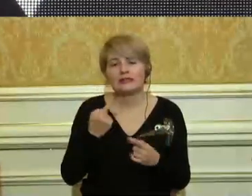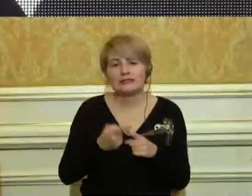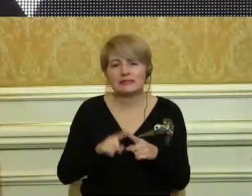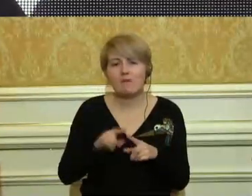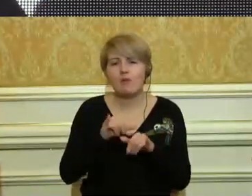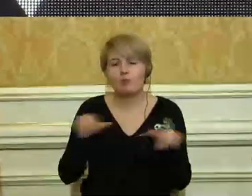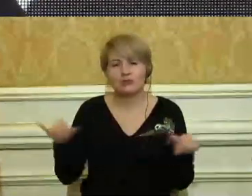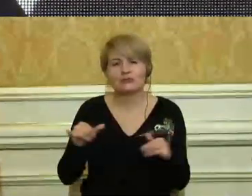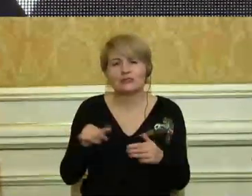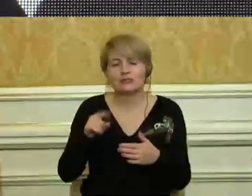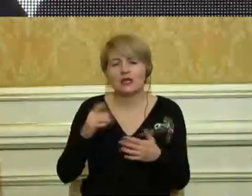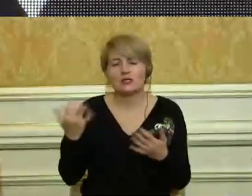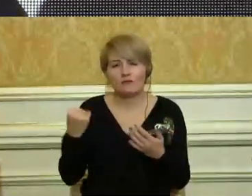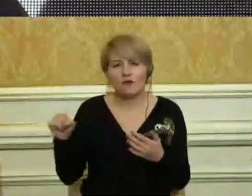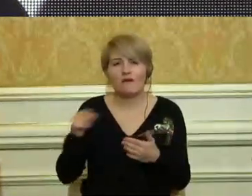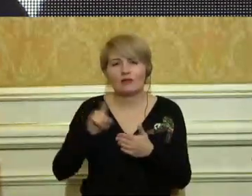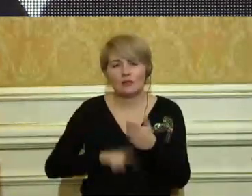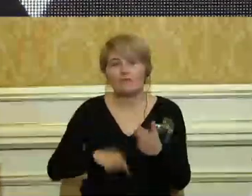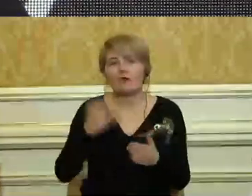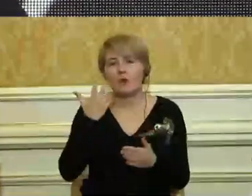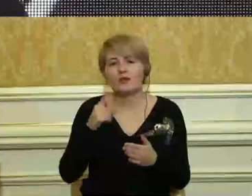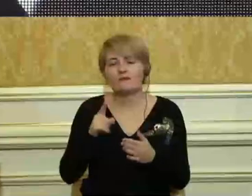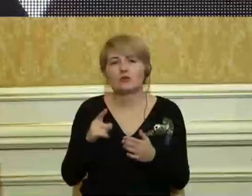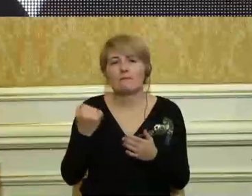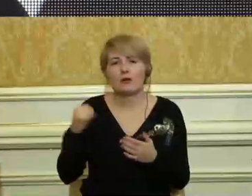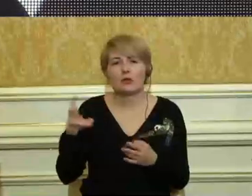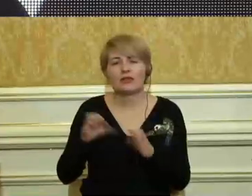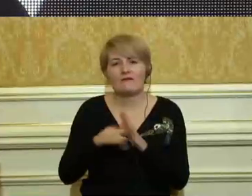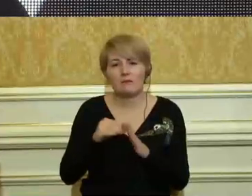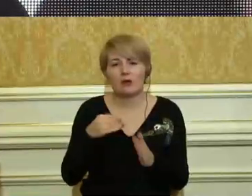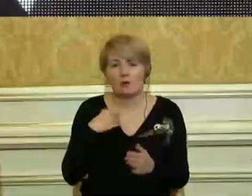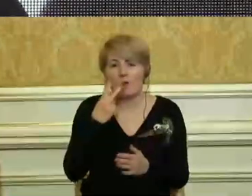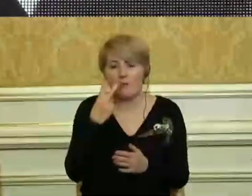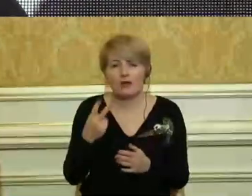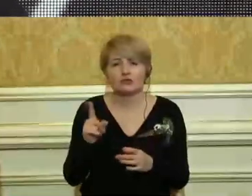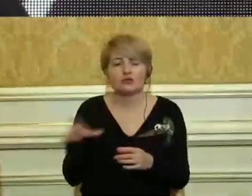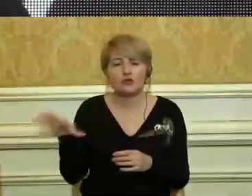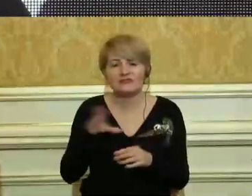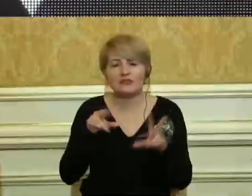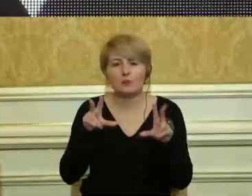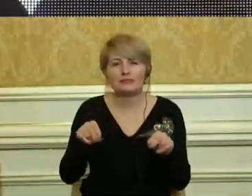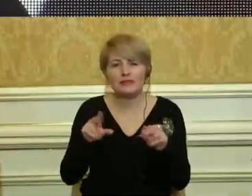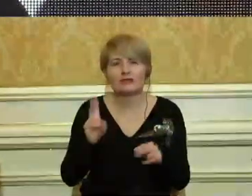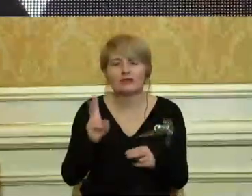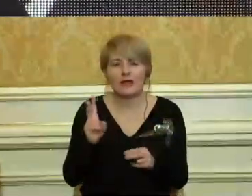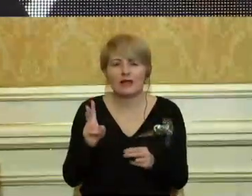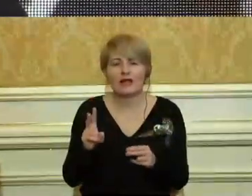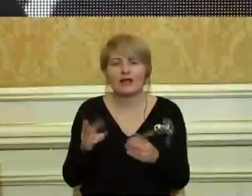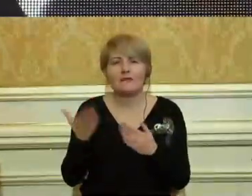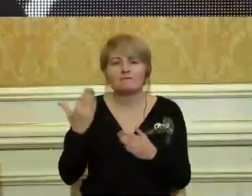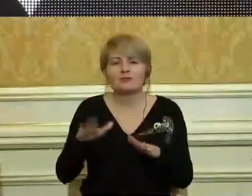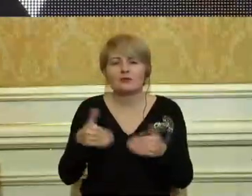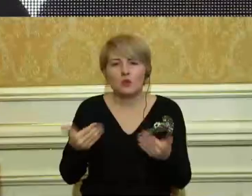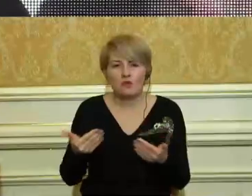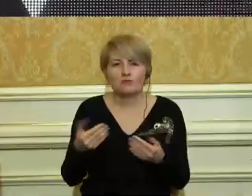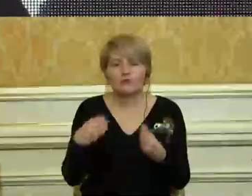kind of win the elections, we see that actually those promises they made are not sustainable and are not